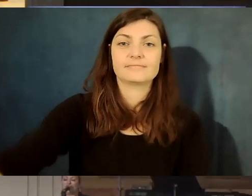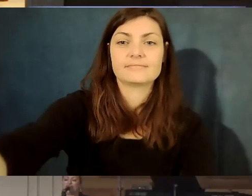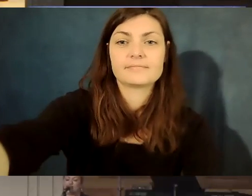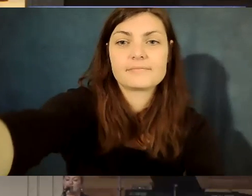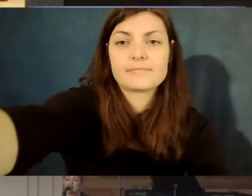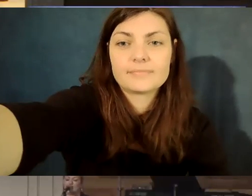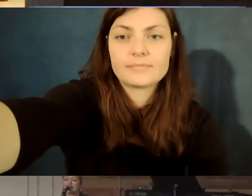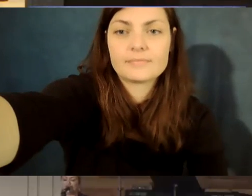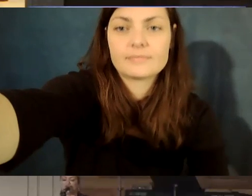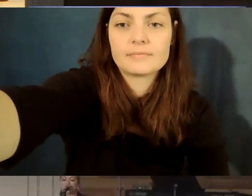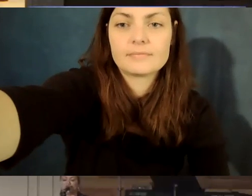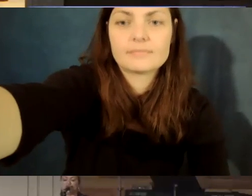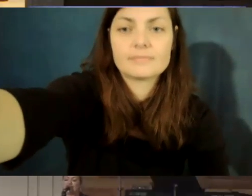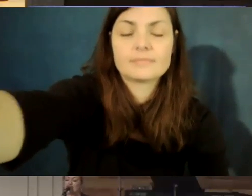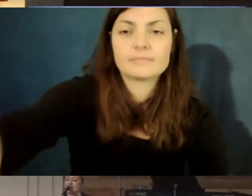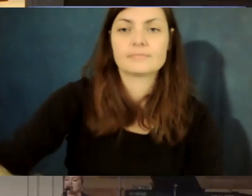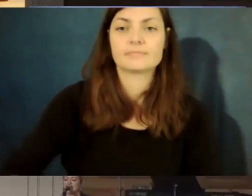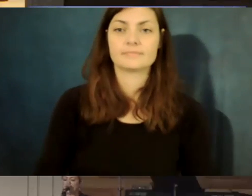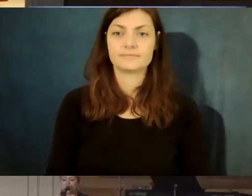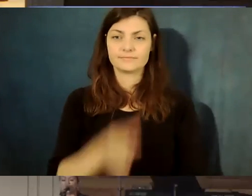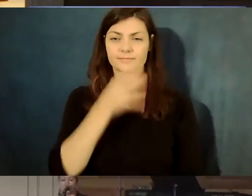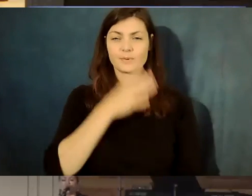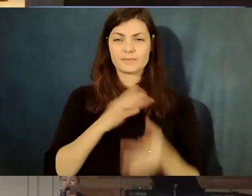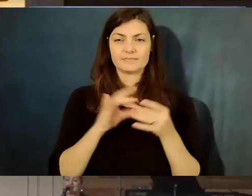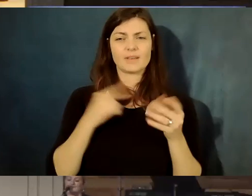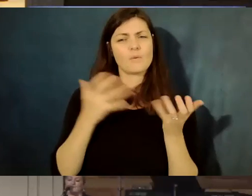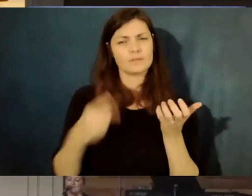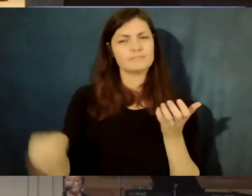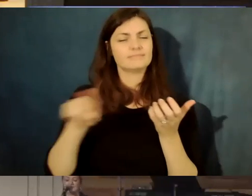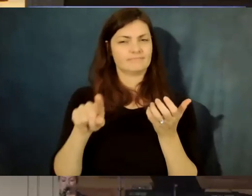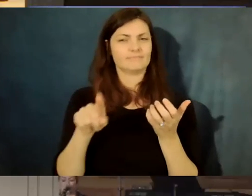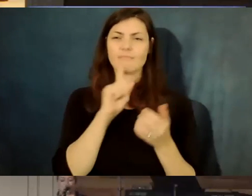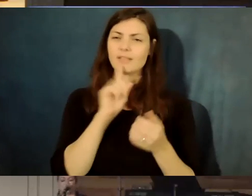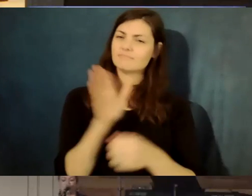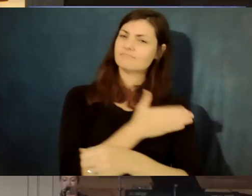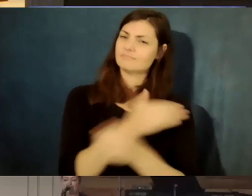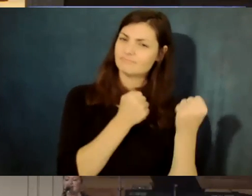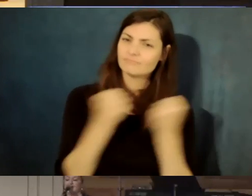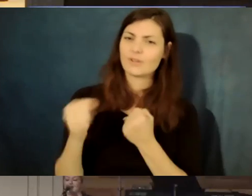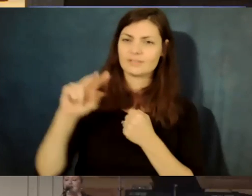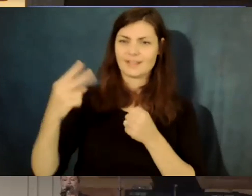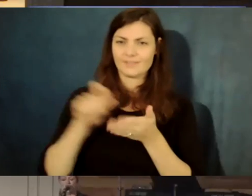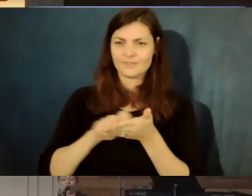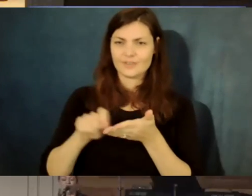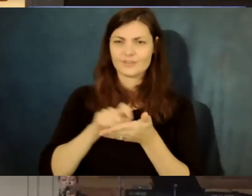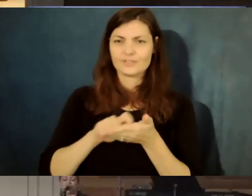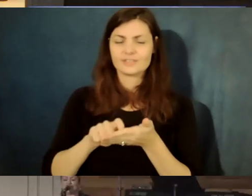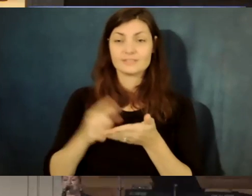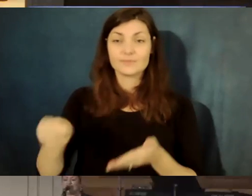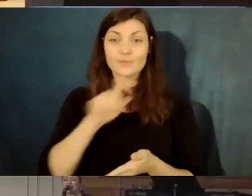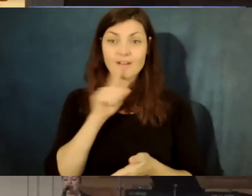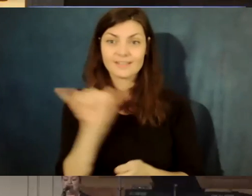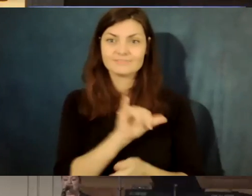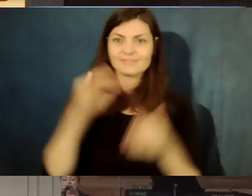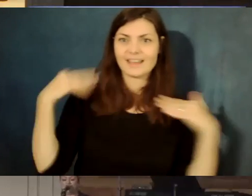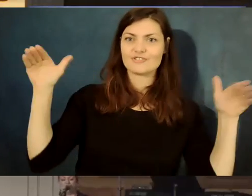Particularly on the second verse. be his choir of angels this